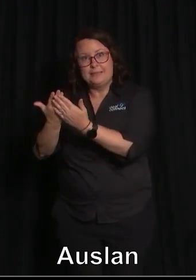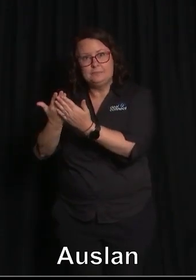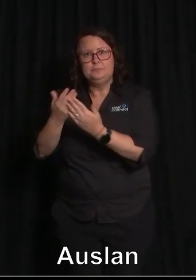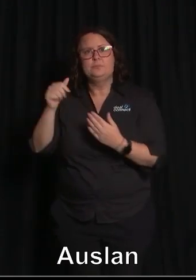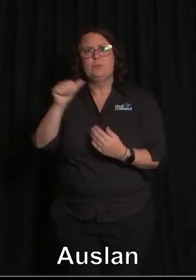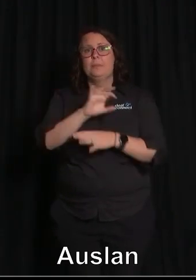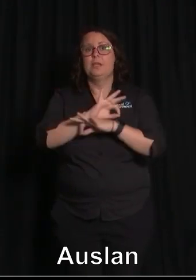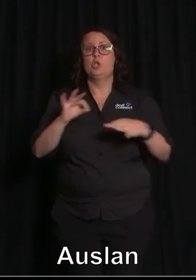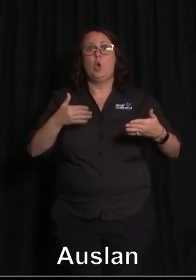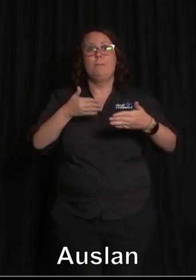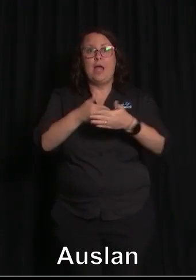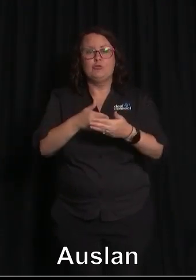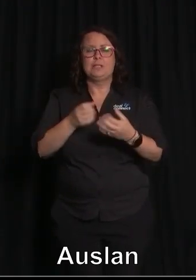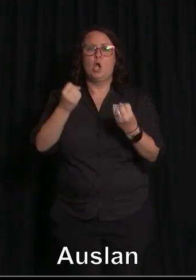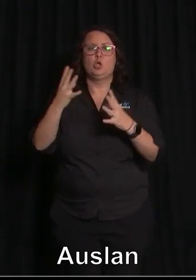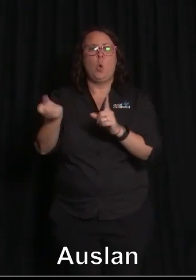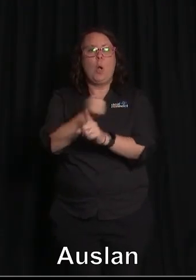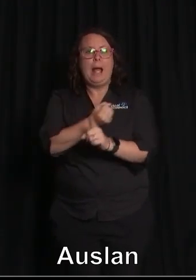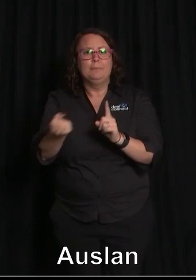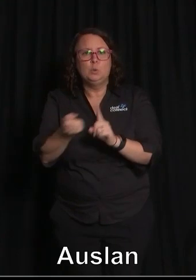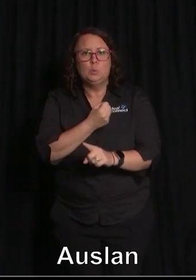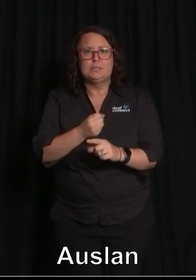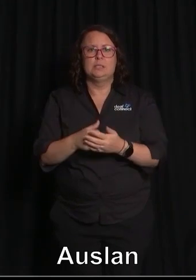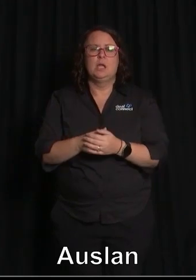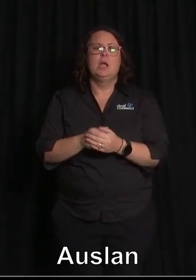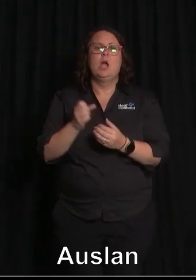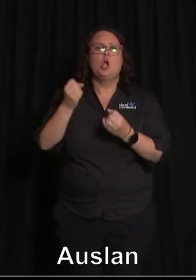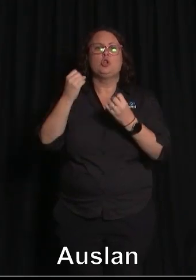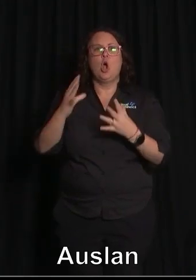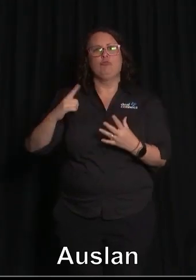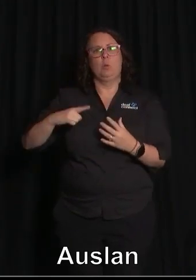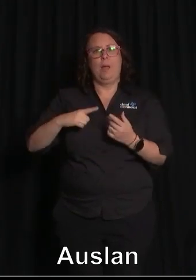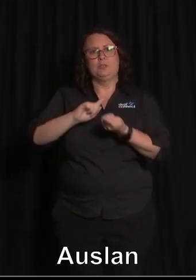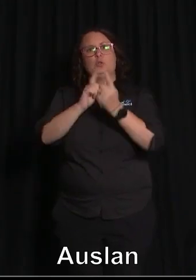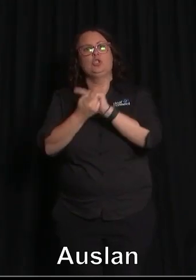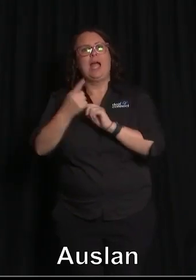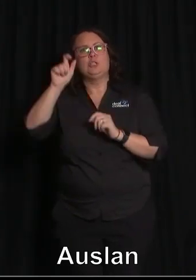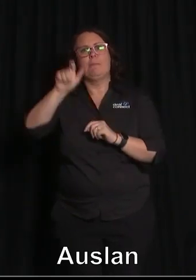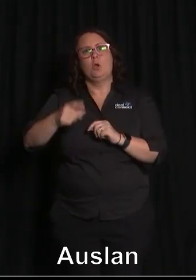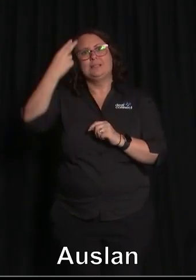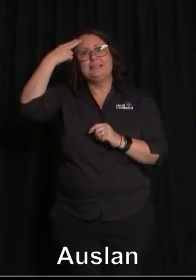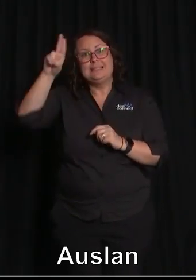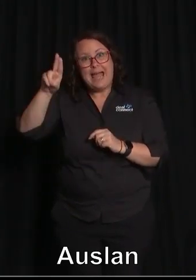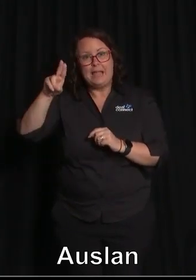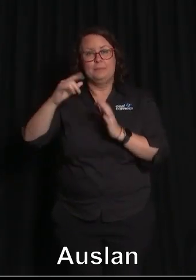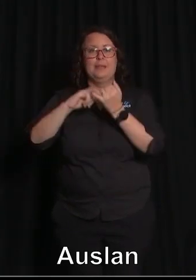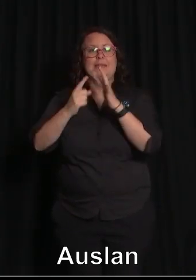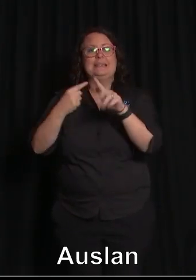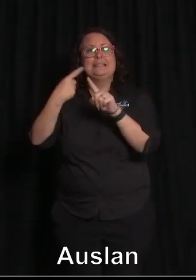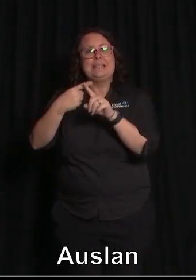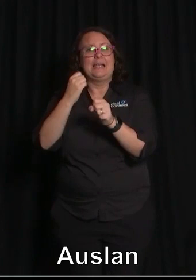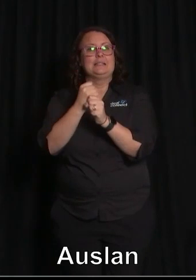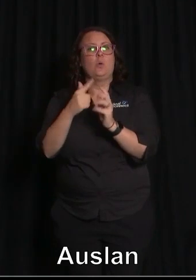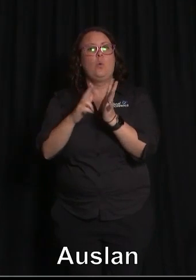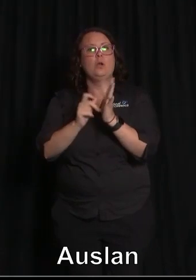no barriers, no abusive requirements as prerequisites for changing of name or legal sex or gender marker, and